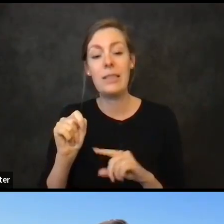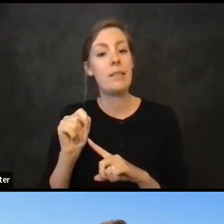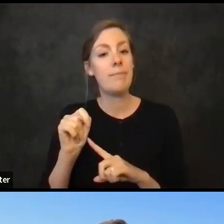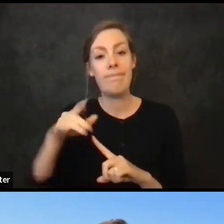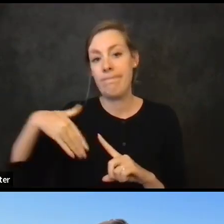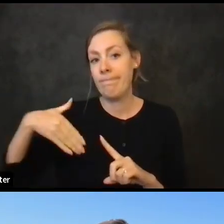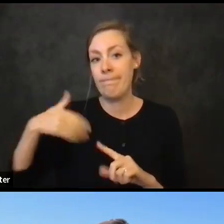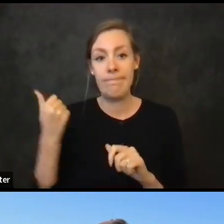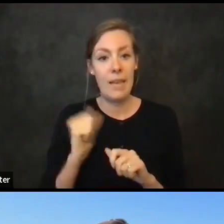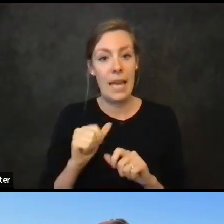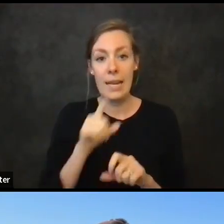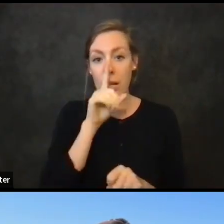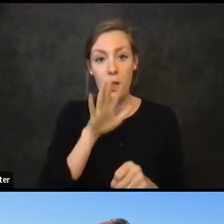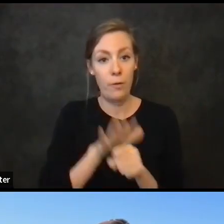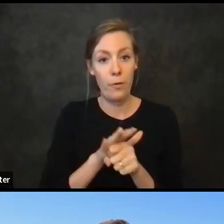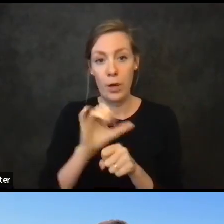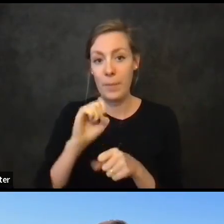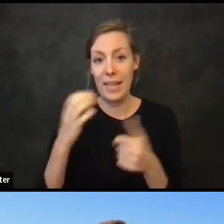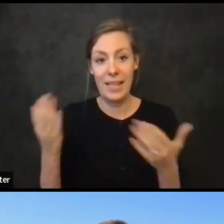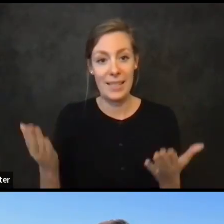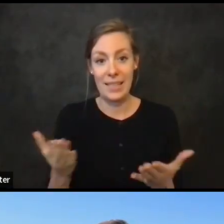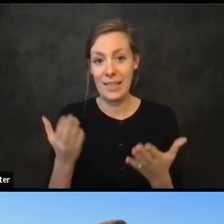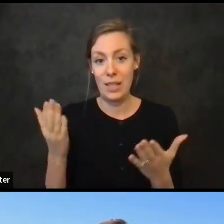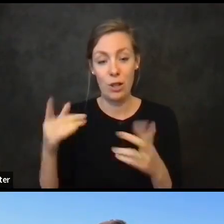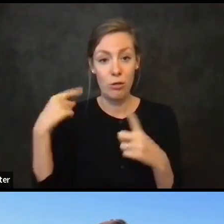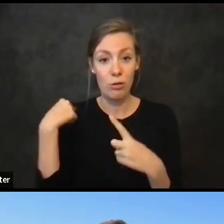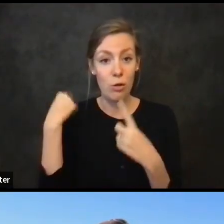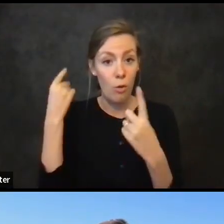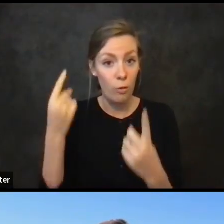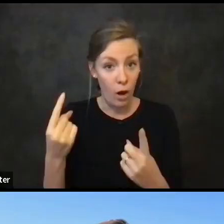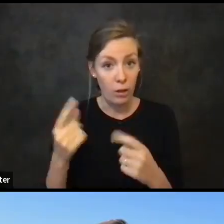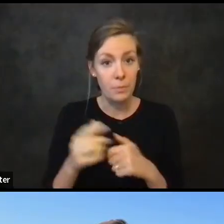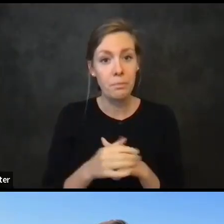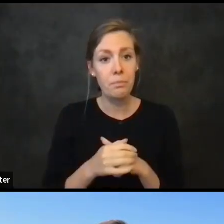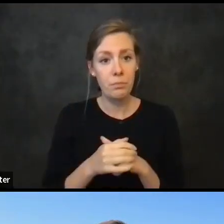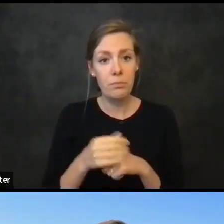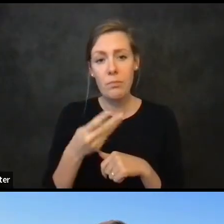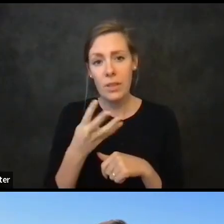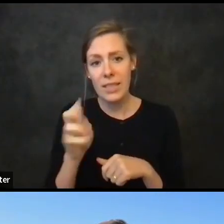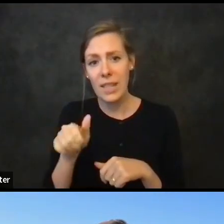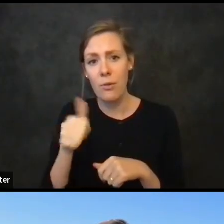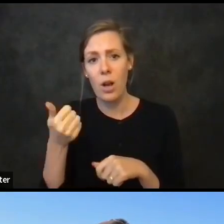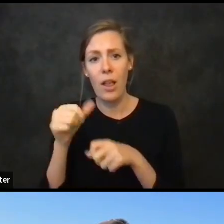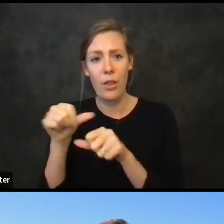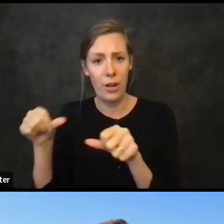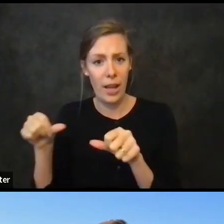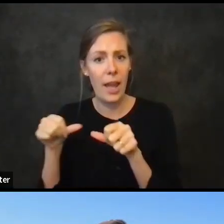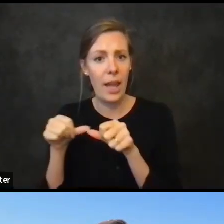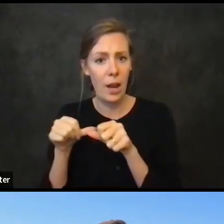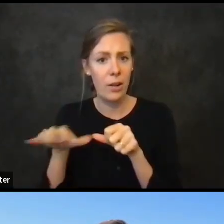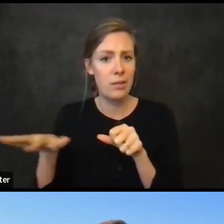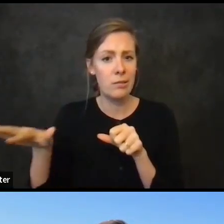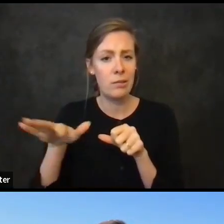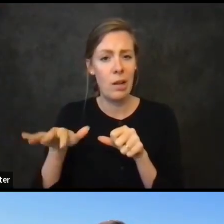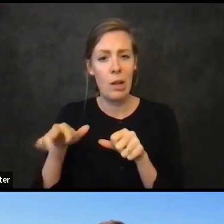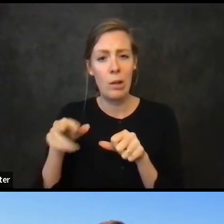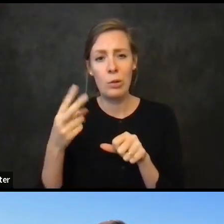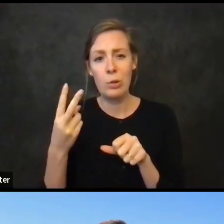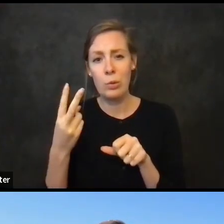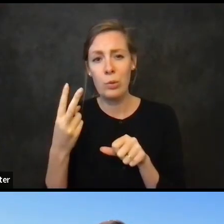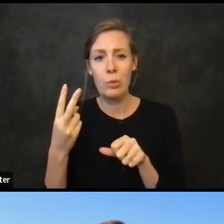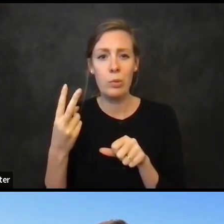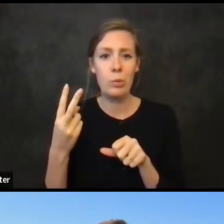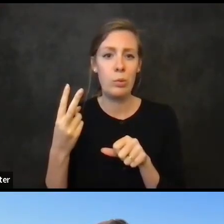confirmed Omicron cases in Sonoma County so far, although several other counties and around 24 states